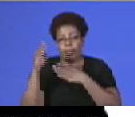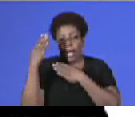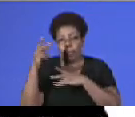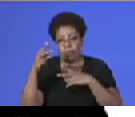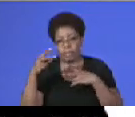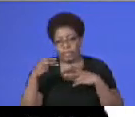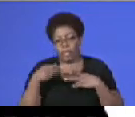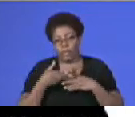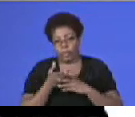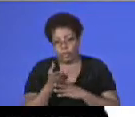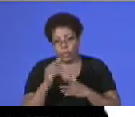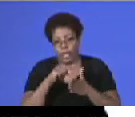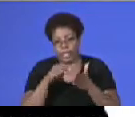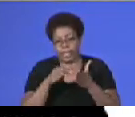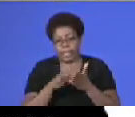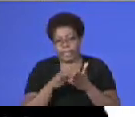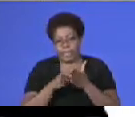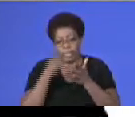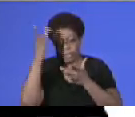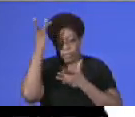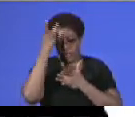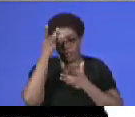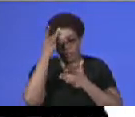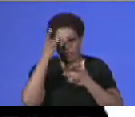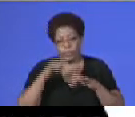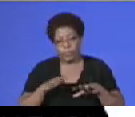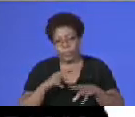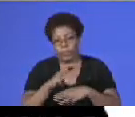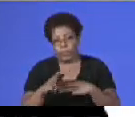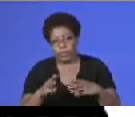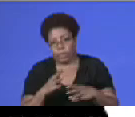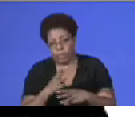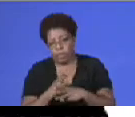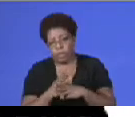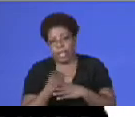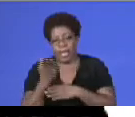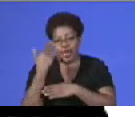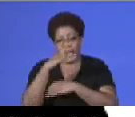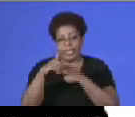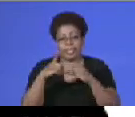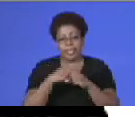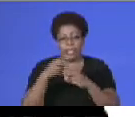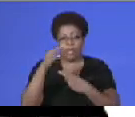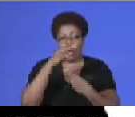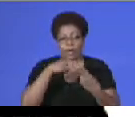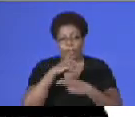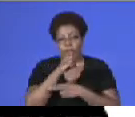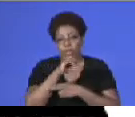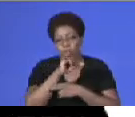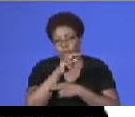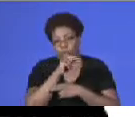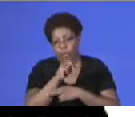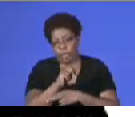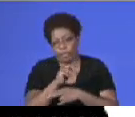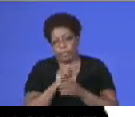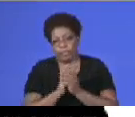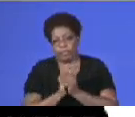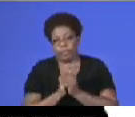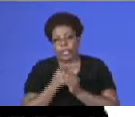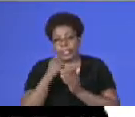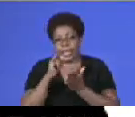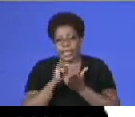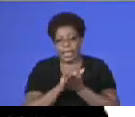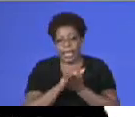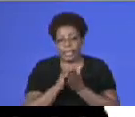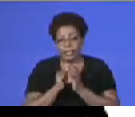COVID-19 pandemic and we are still reeling in the aftermath of last year's Hurricane Dorian. The country will rely on your